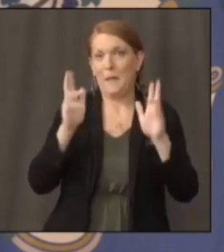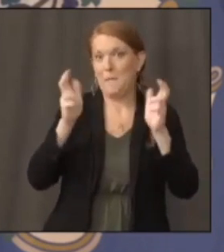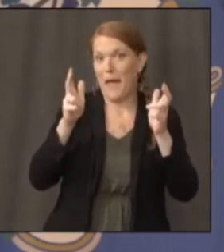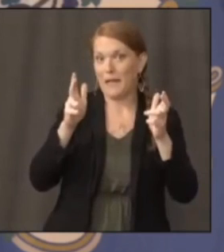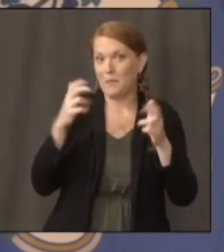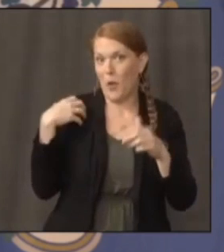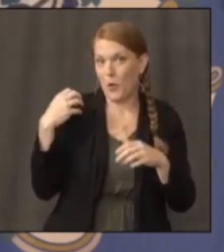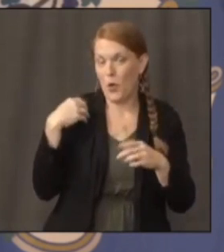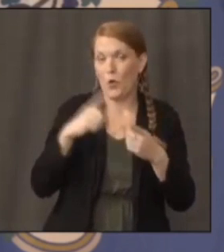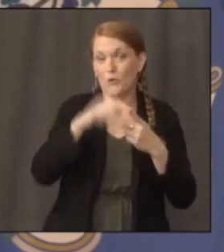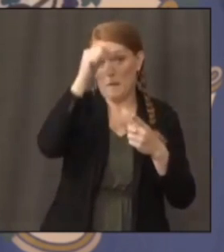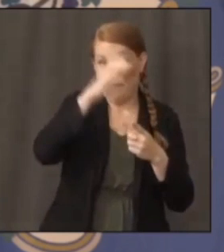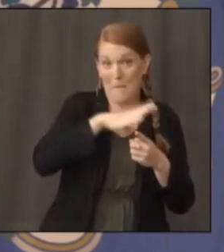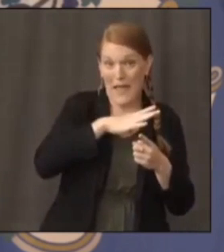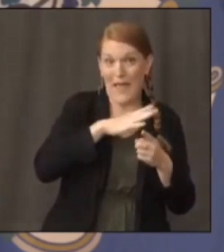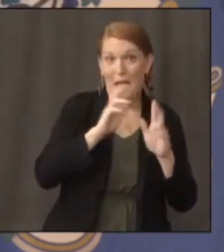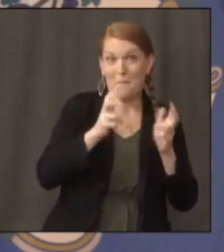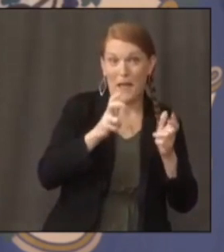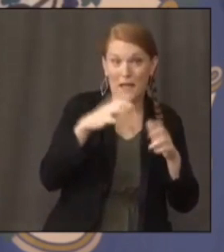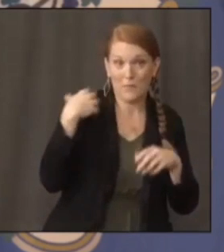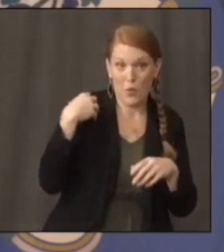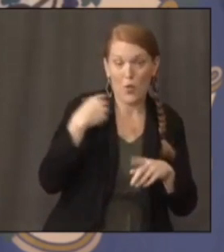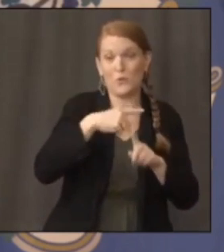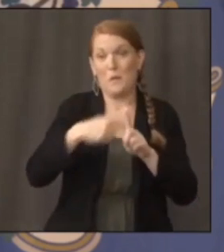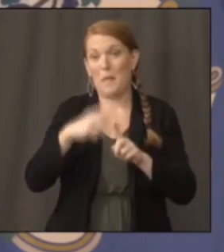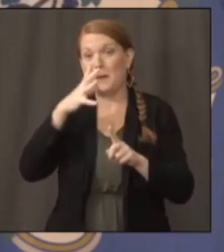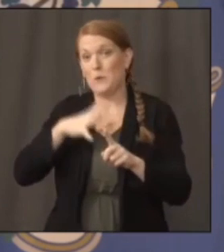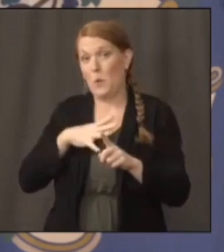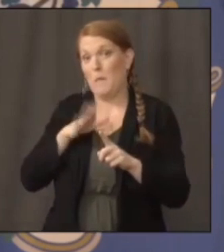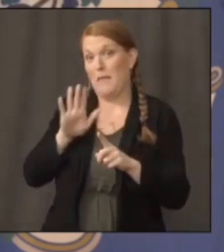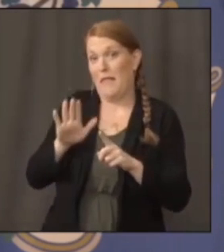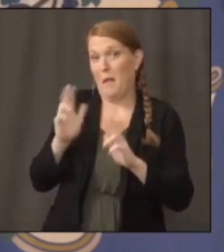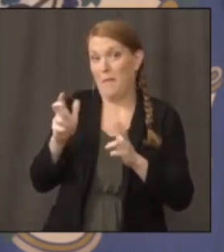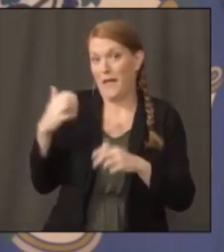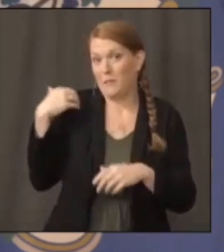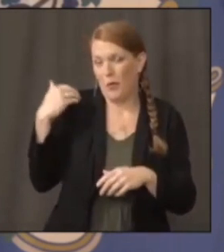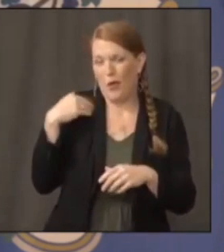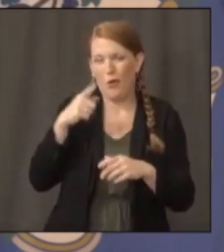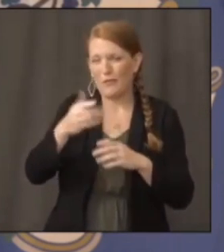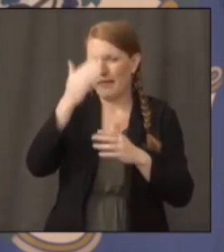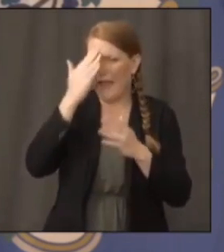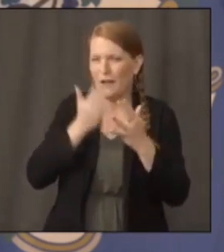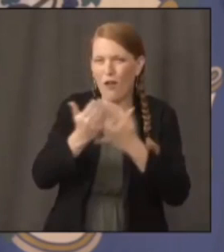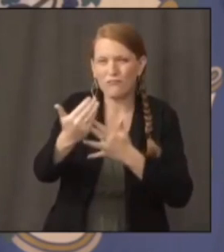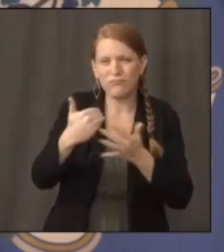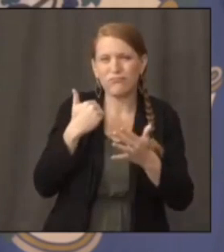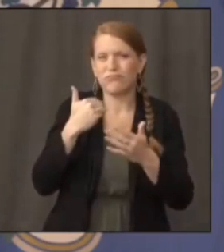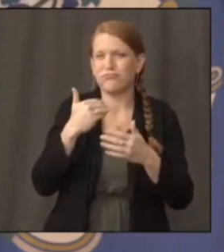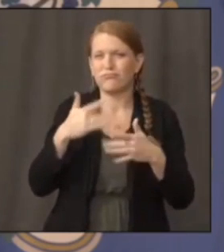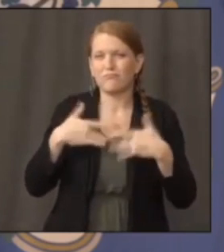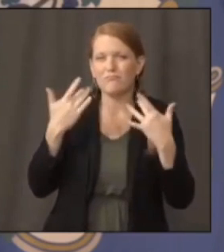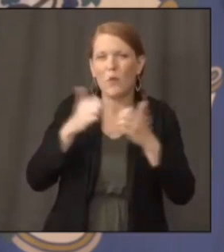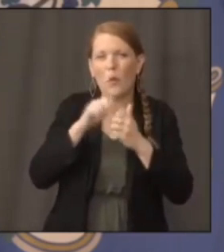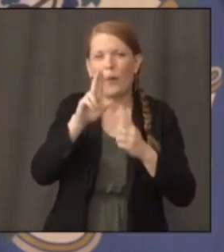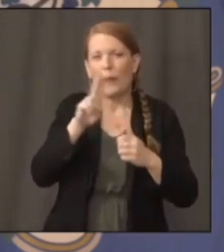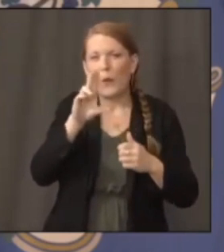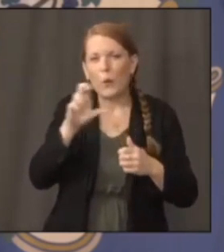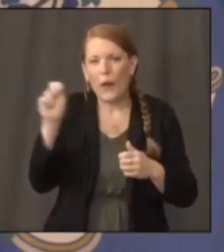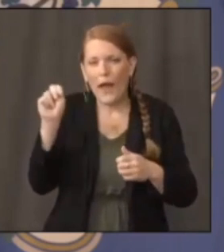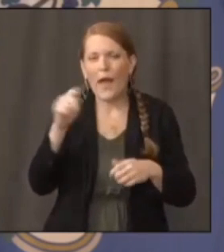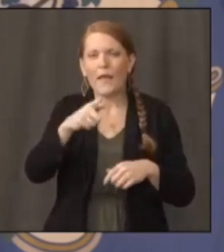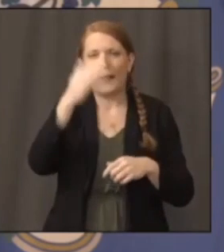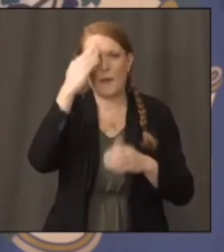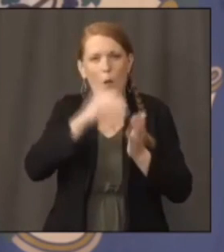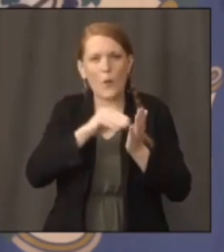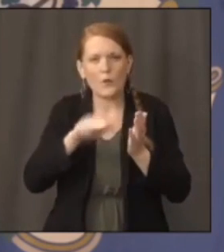men's basketball coach and the women's basketball coach, who know the students, who know the scene at UConn, and know what it means to be